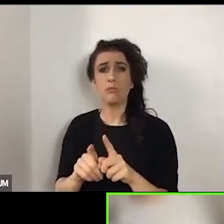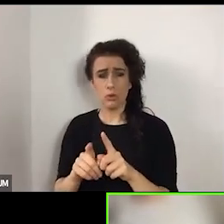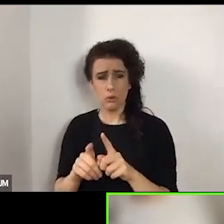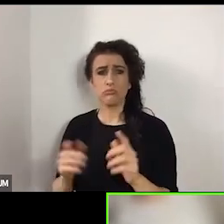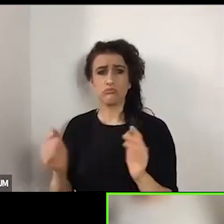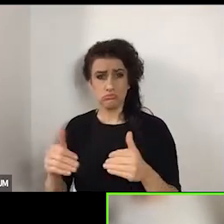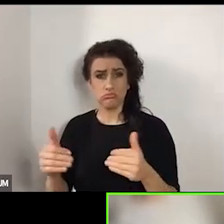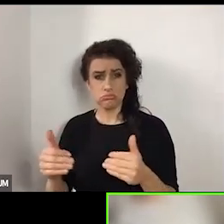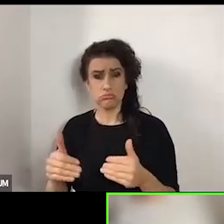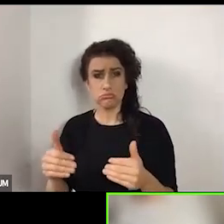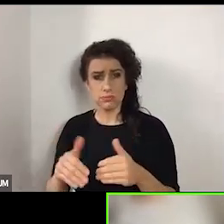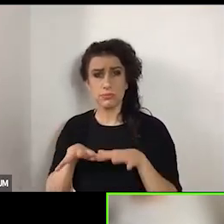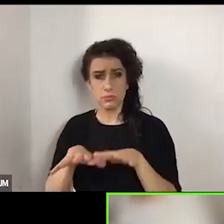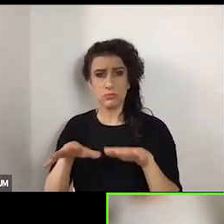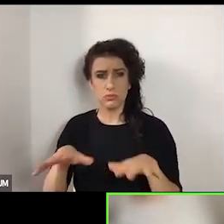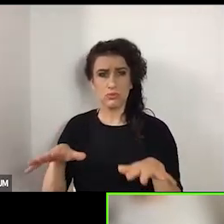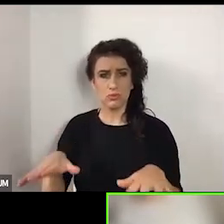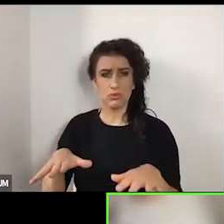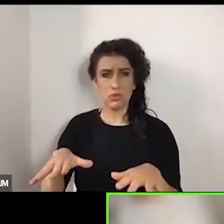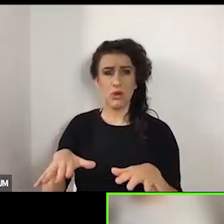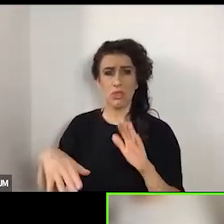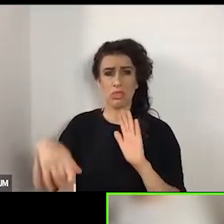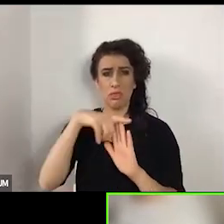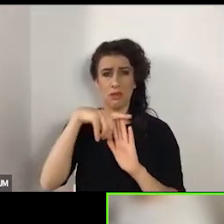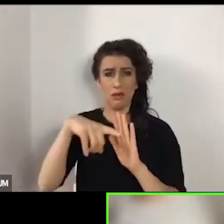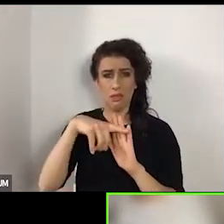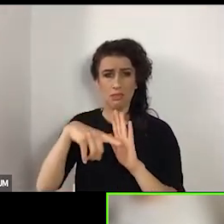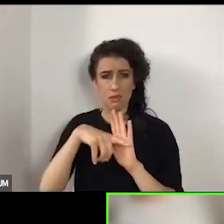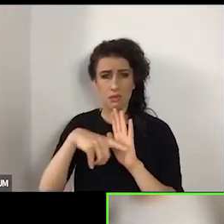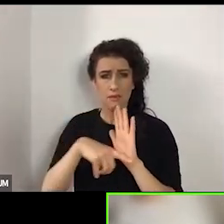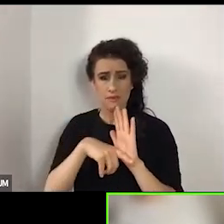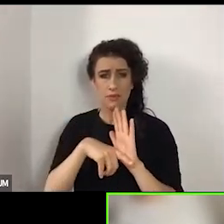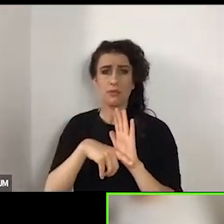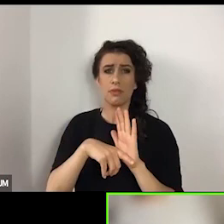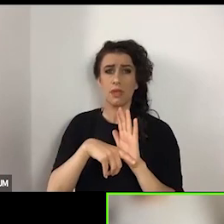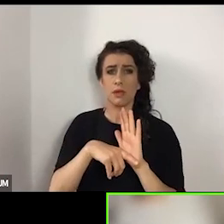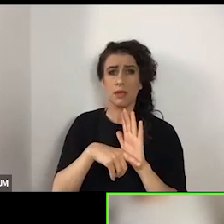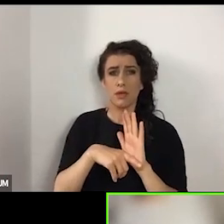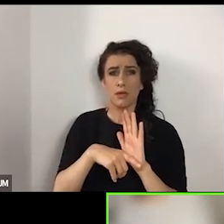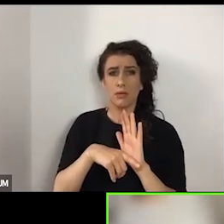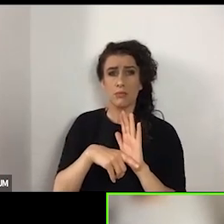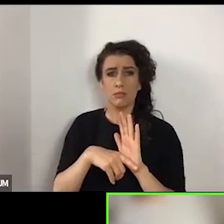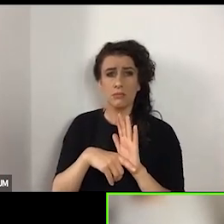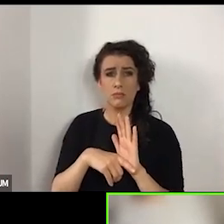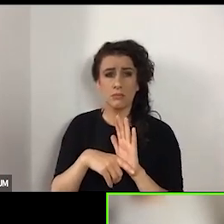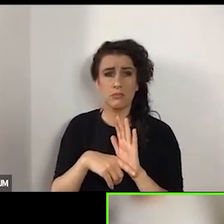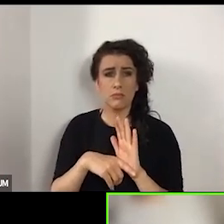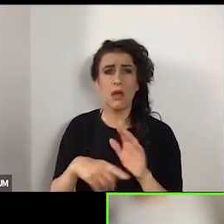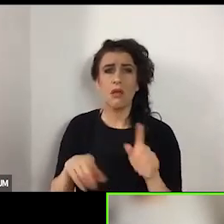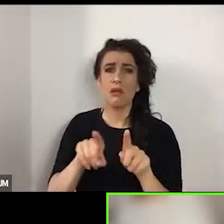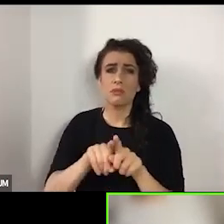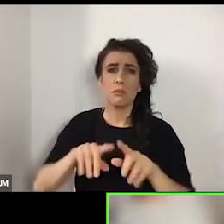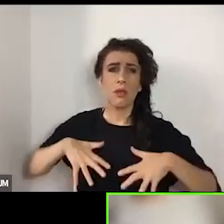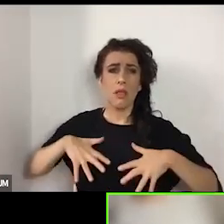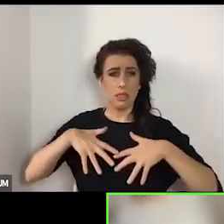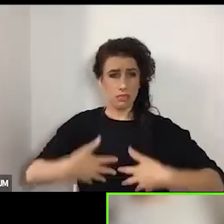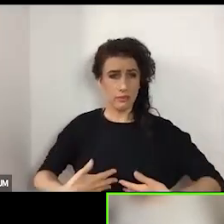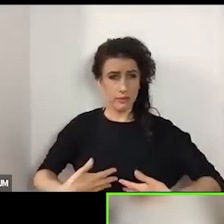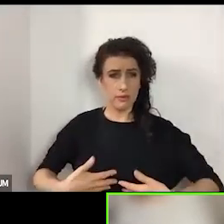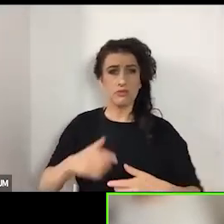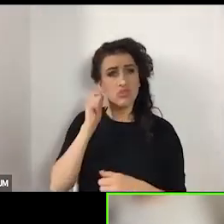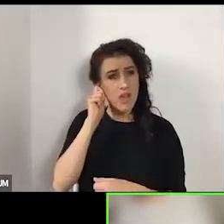this, I don't know if it happens there, like just molesting girls and not